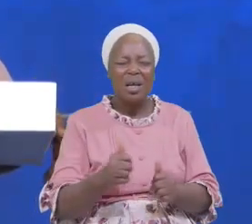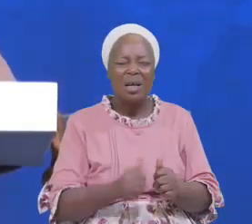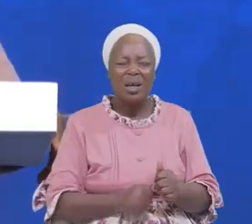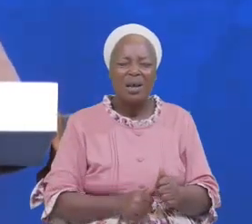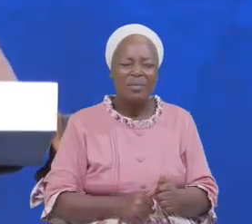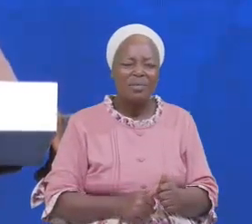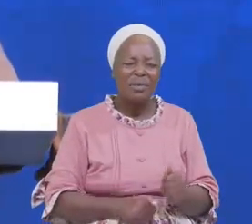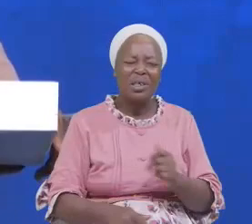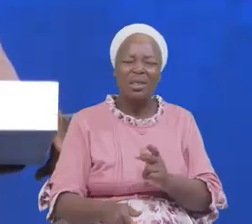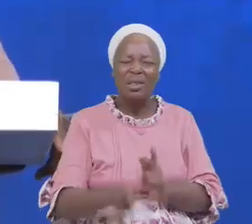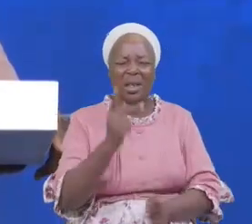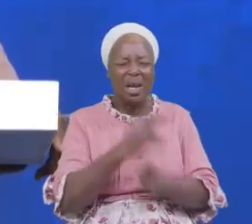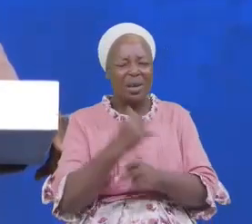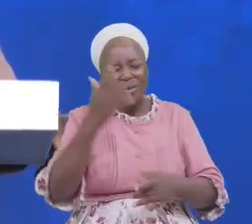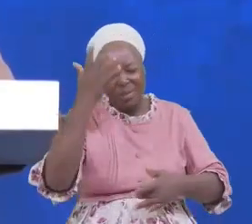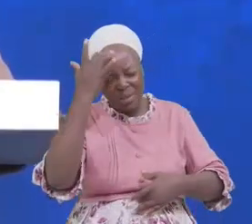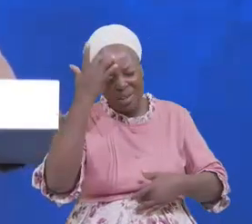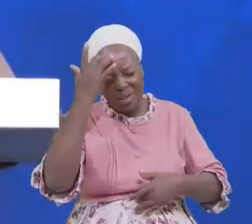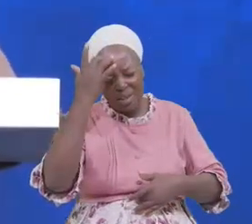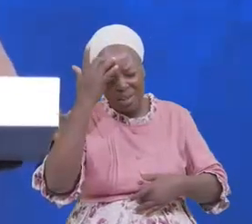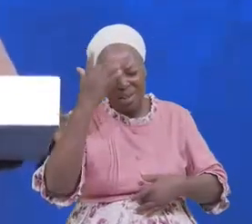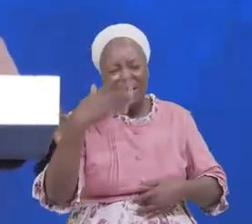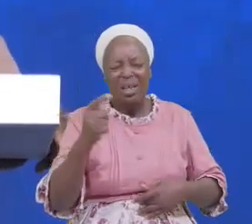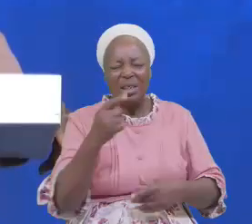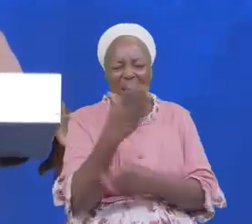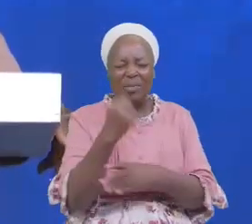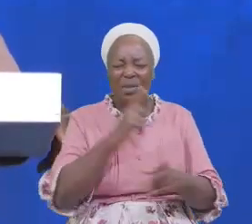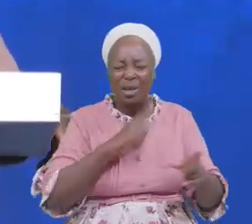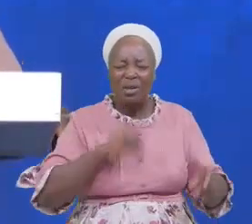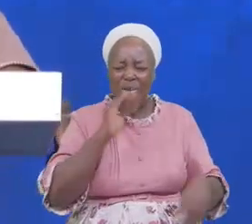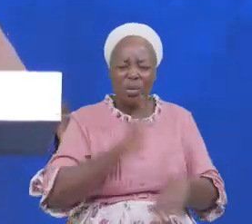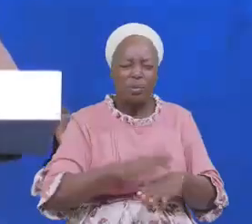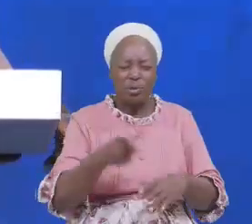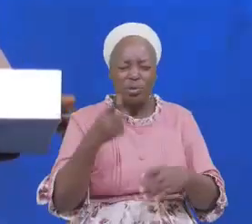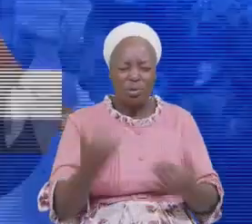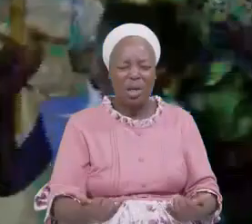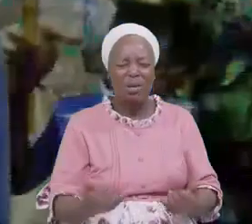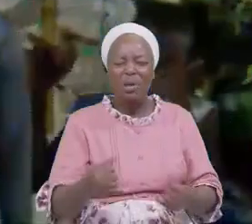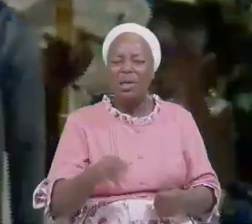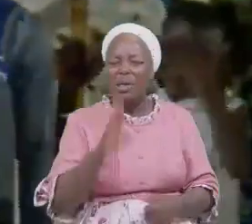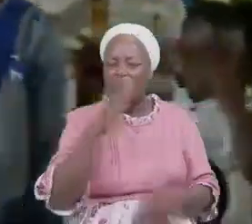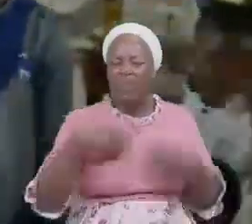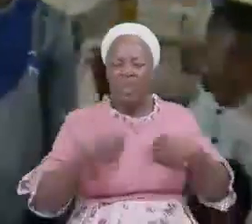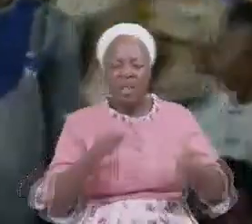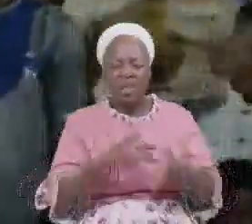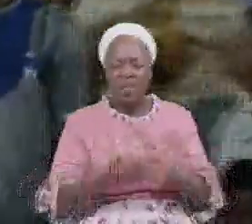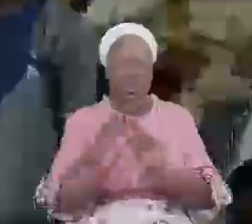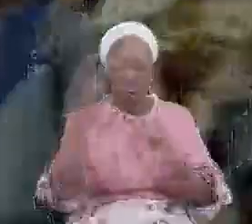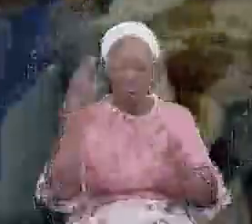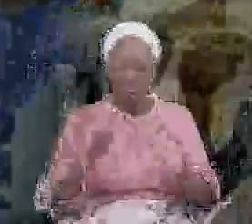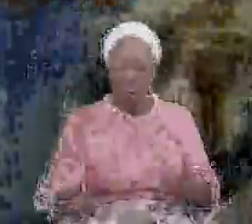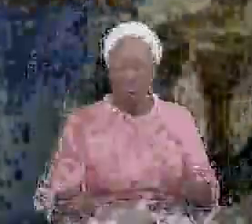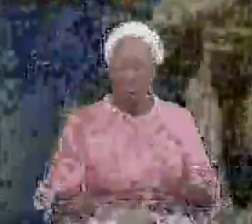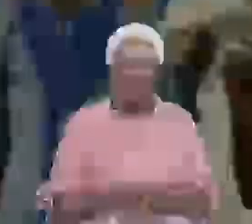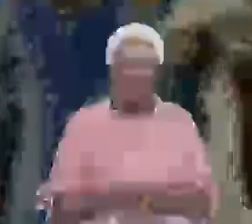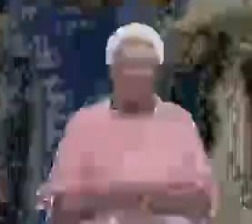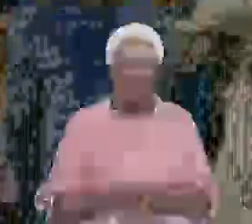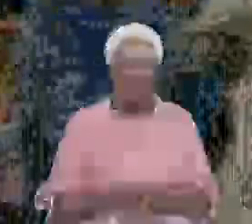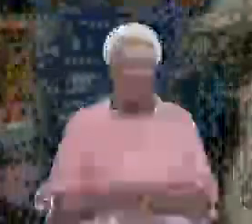of disease, the hand of the Lord is upon you. Be healed in Jesus' name.